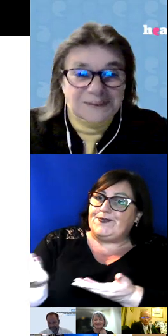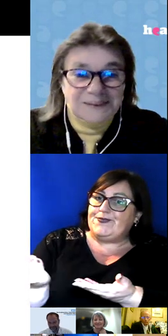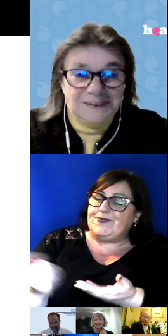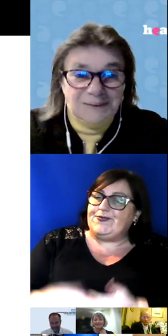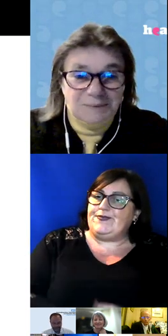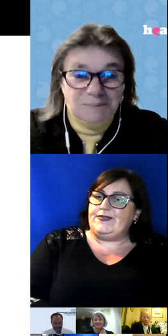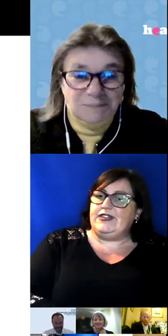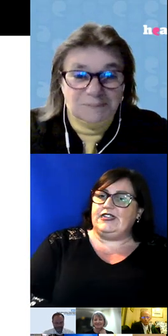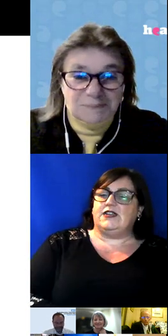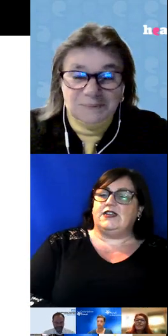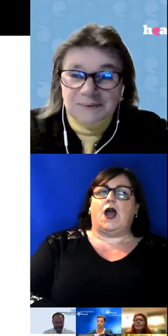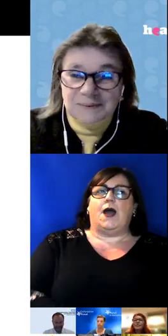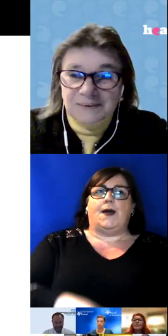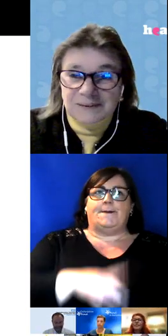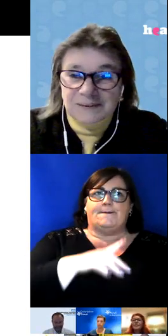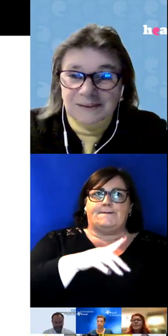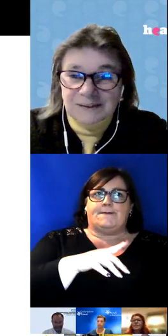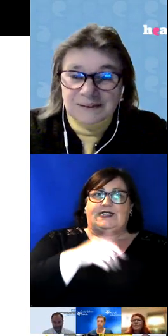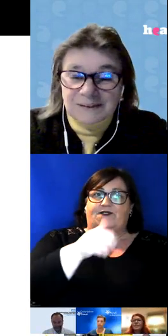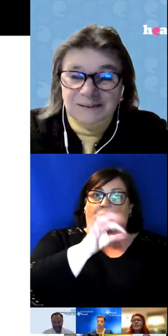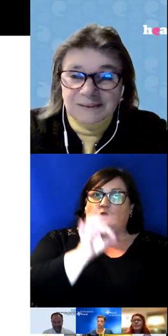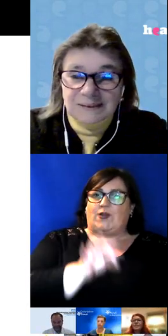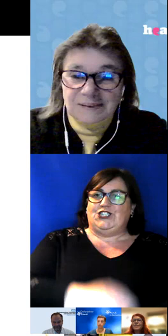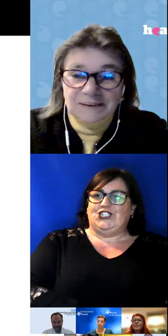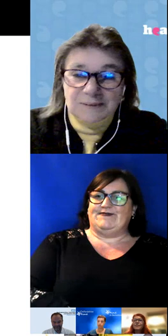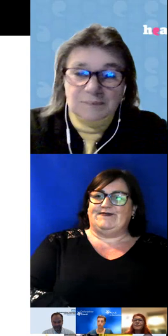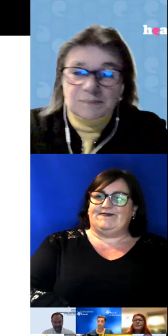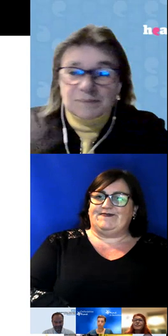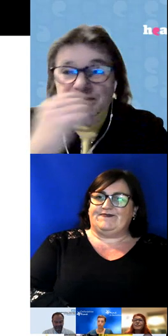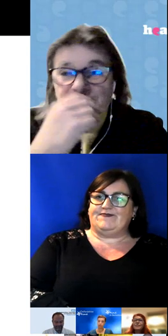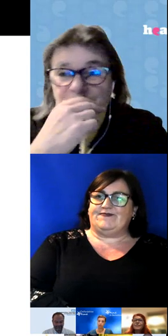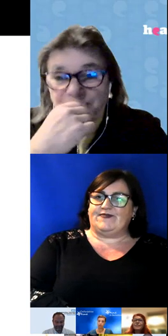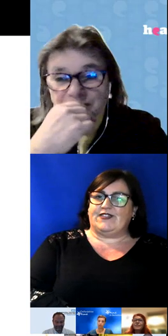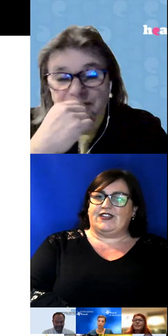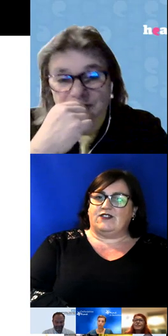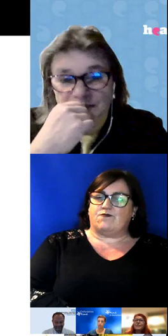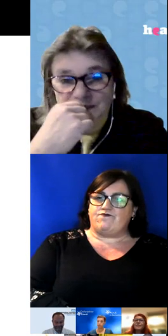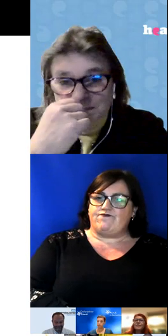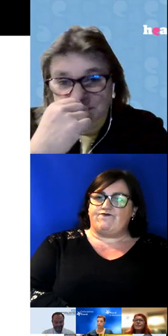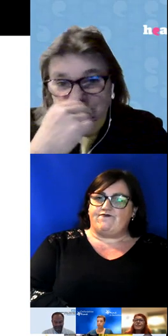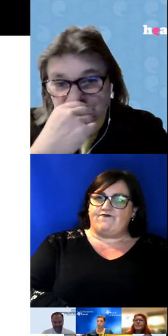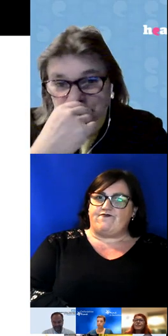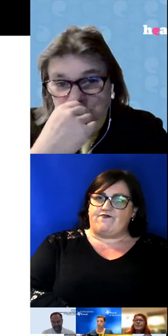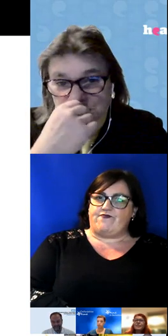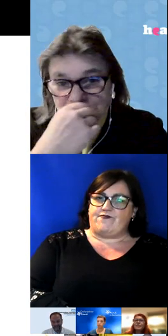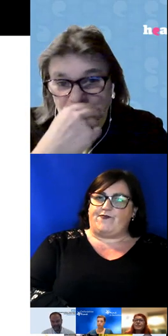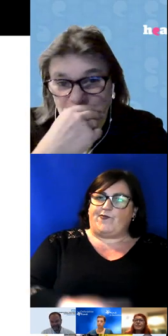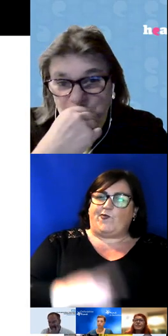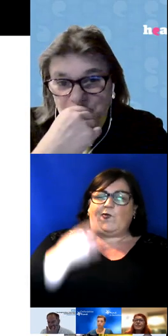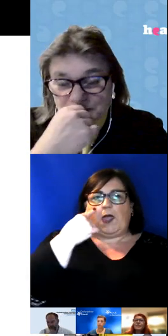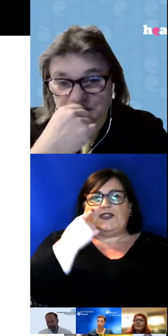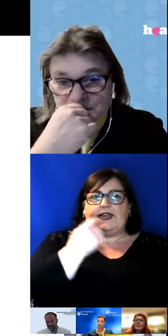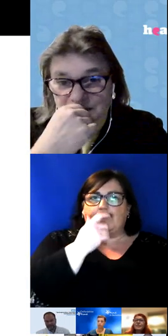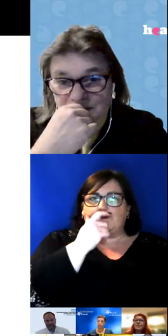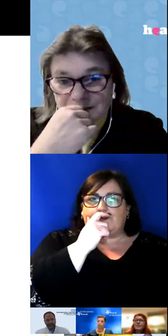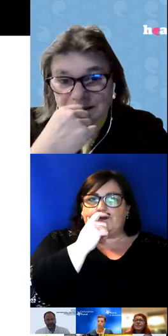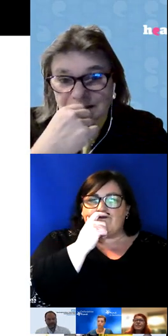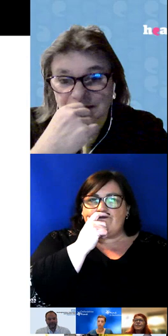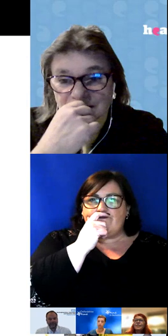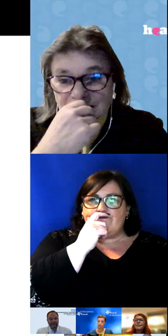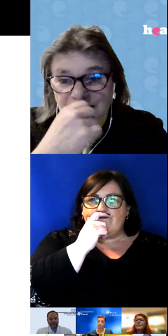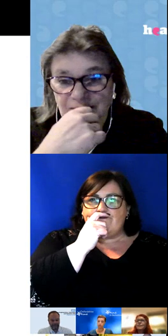That's a very good question, though, isn't it? But I think even looking at the engagement process that we've got in